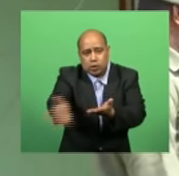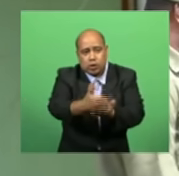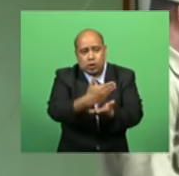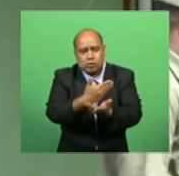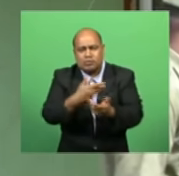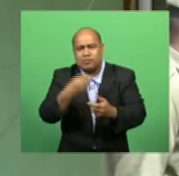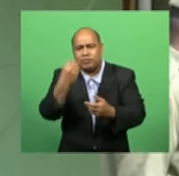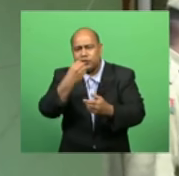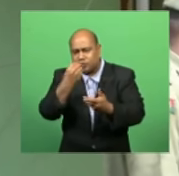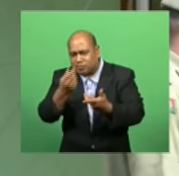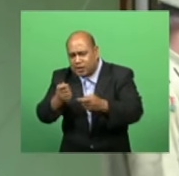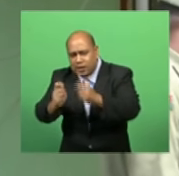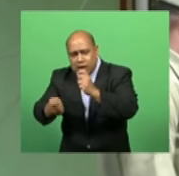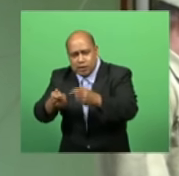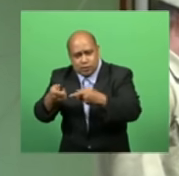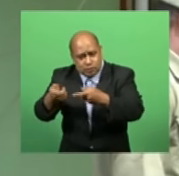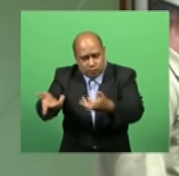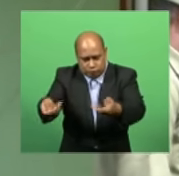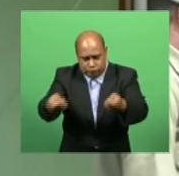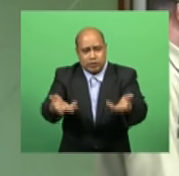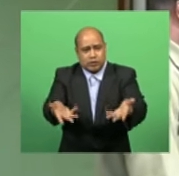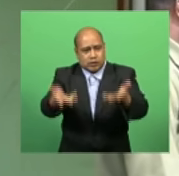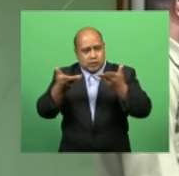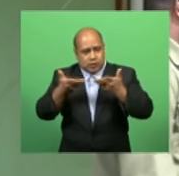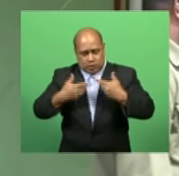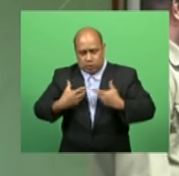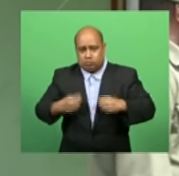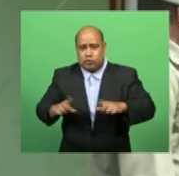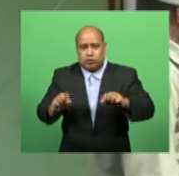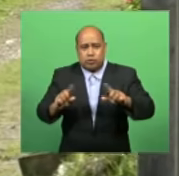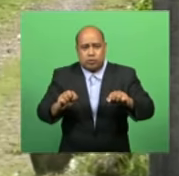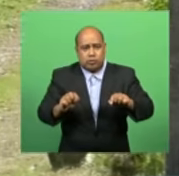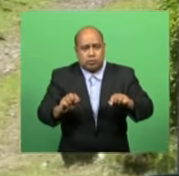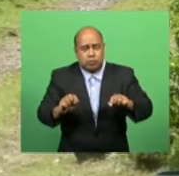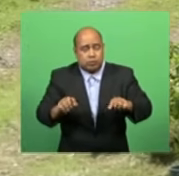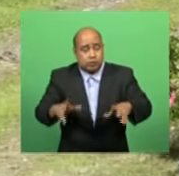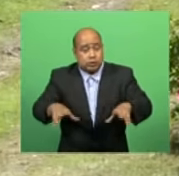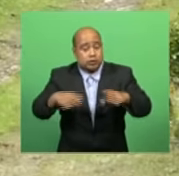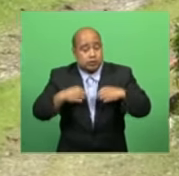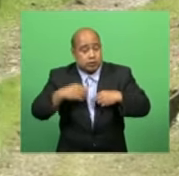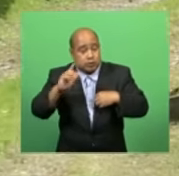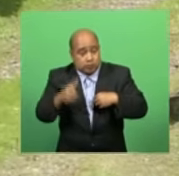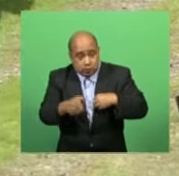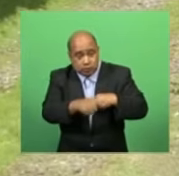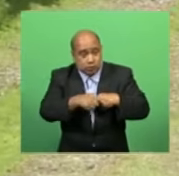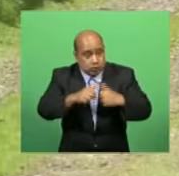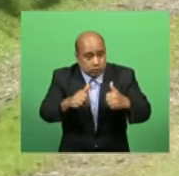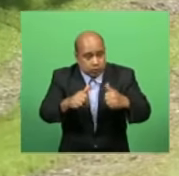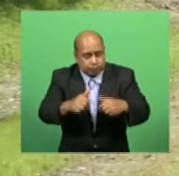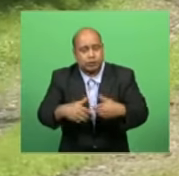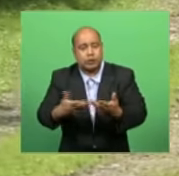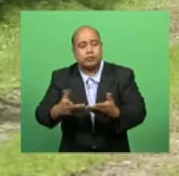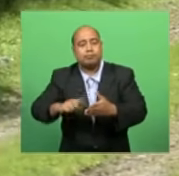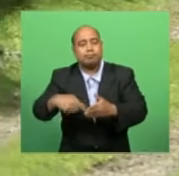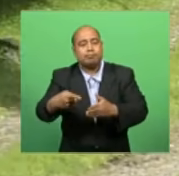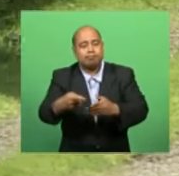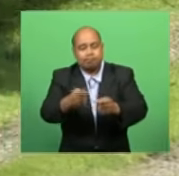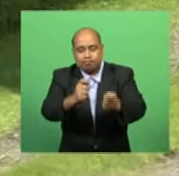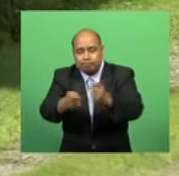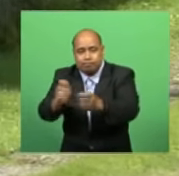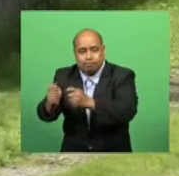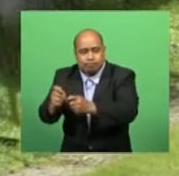will continue to receive regularly the ability to be able to do this testing. We want to also ensure